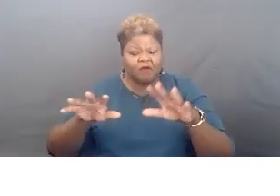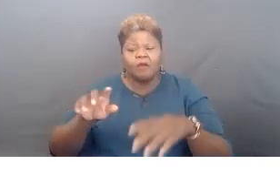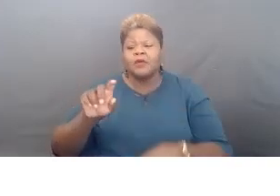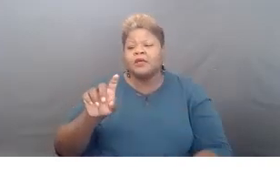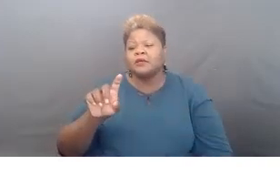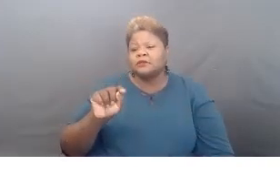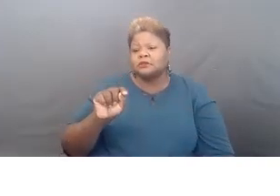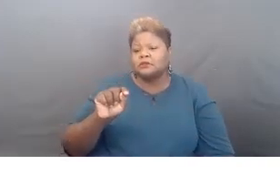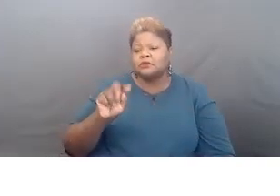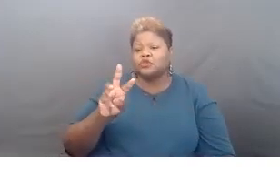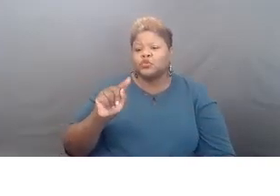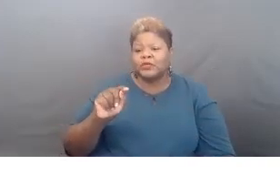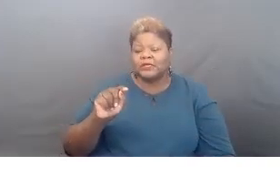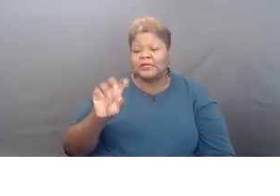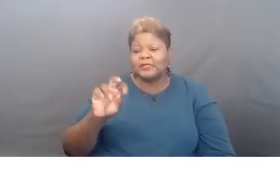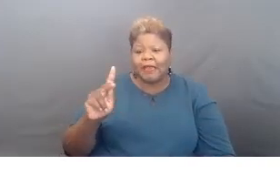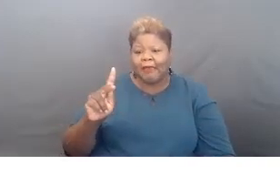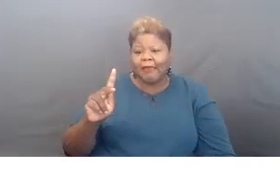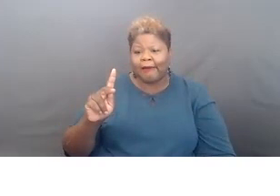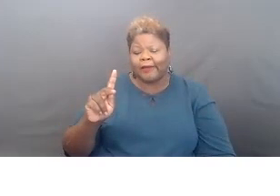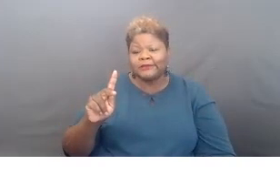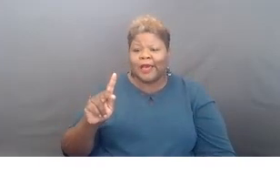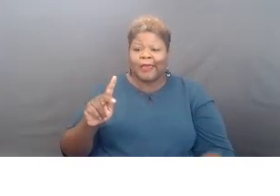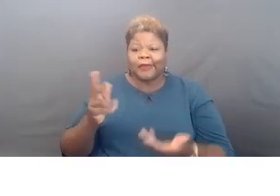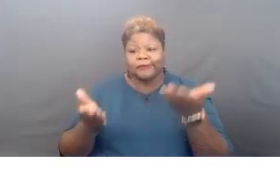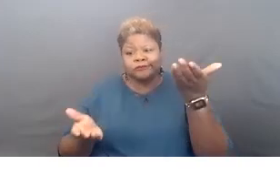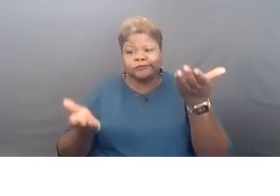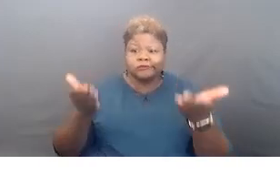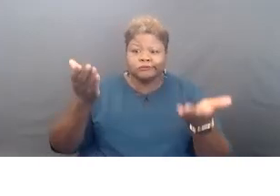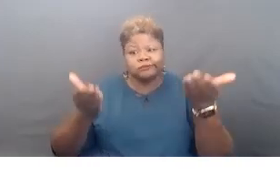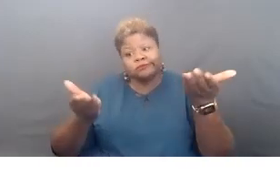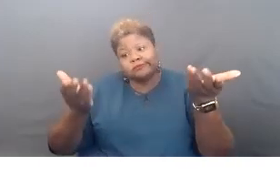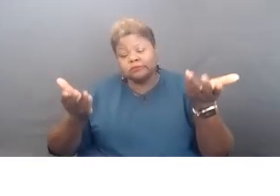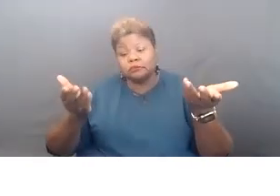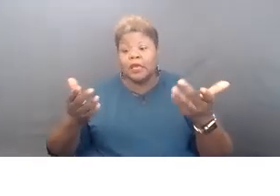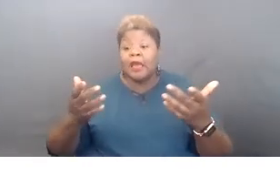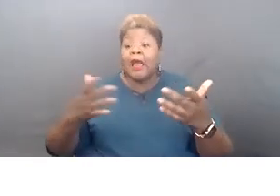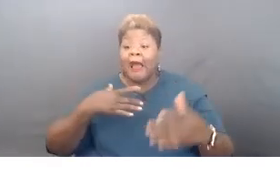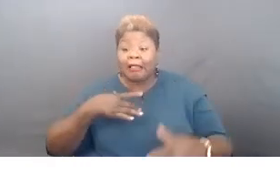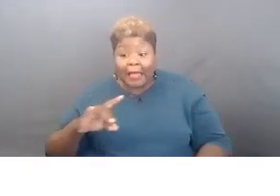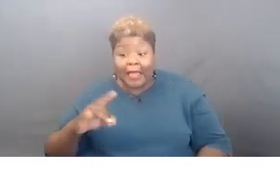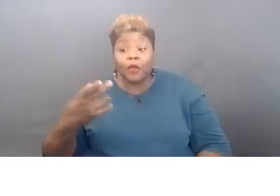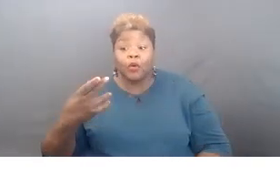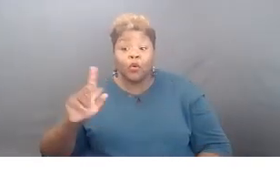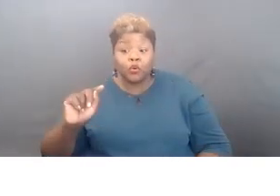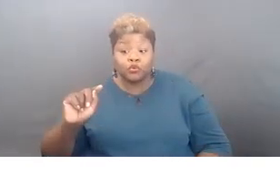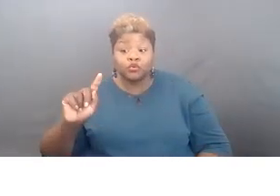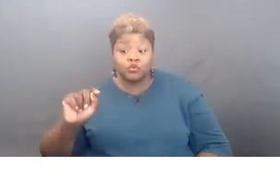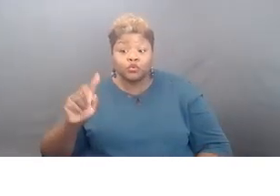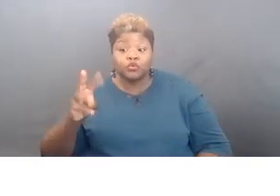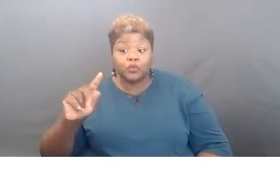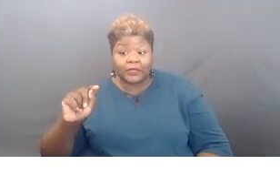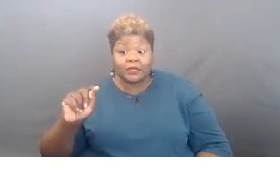allow you to schedule video, so it's kind of 6 in one hand, half a dozen the other. I recommend Hootsuite for if you're doing it